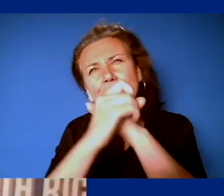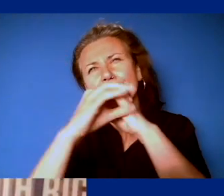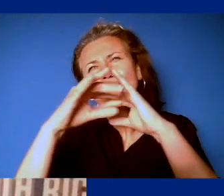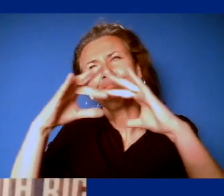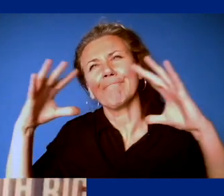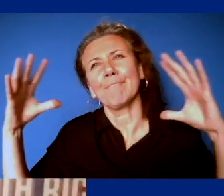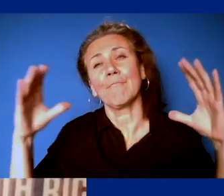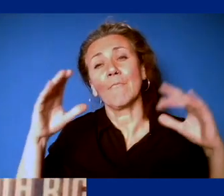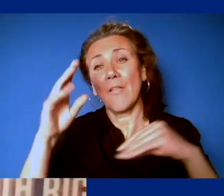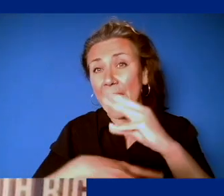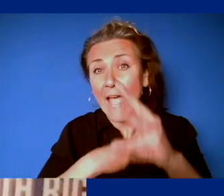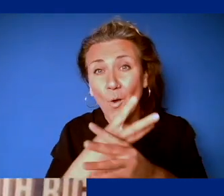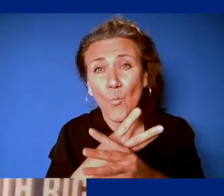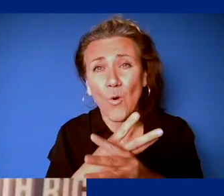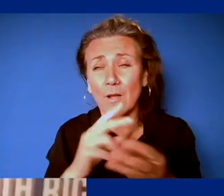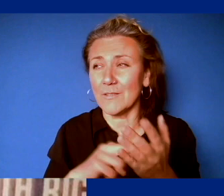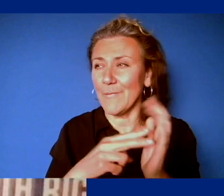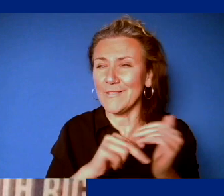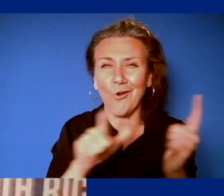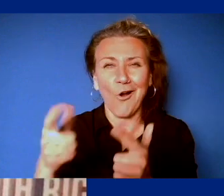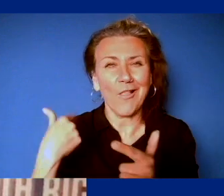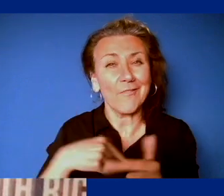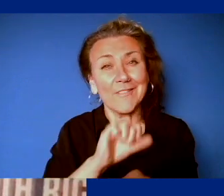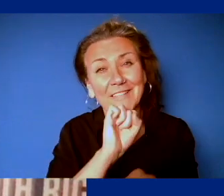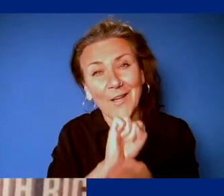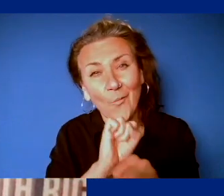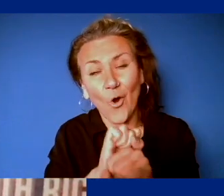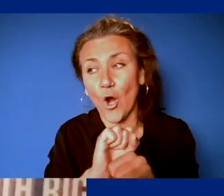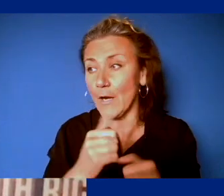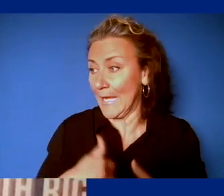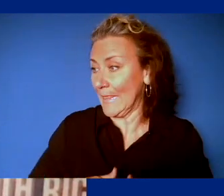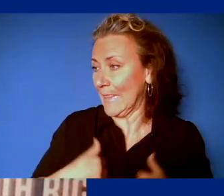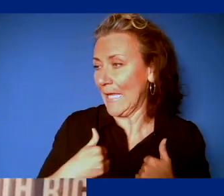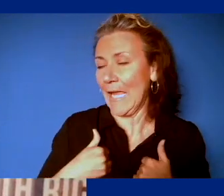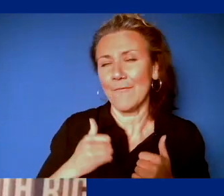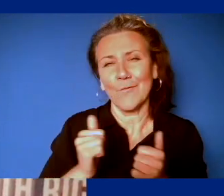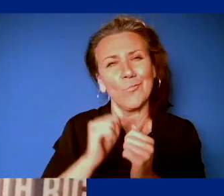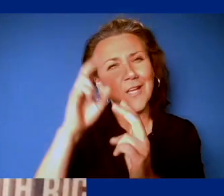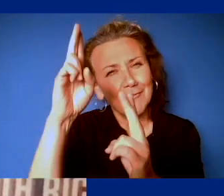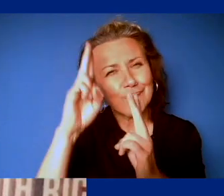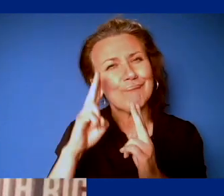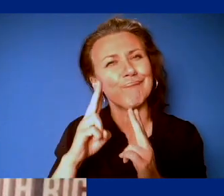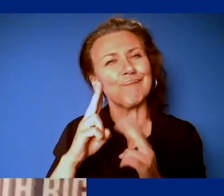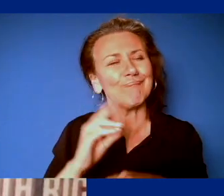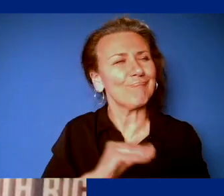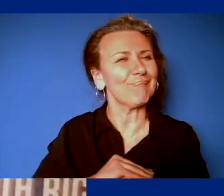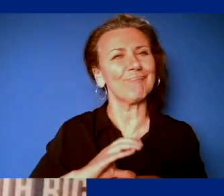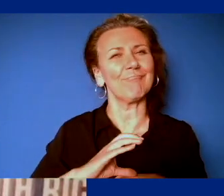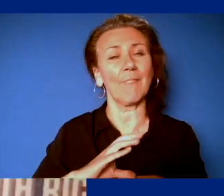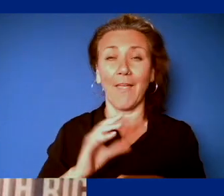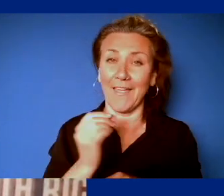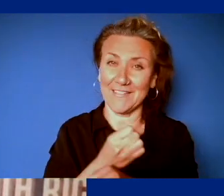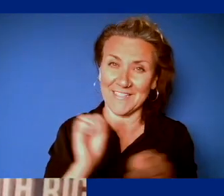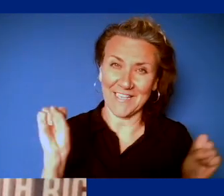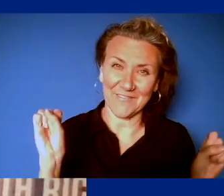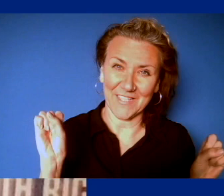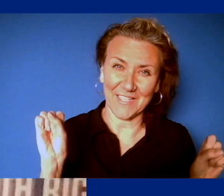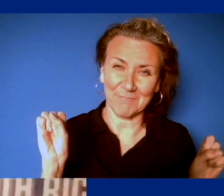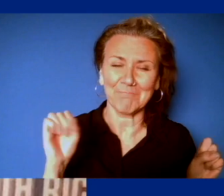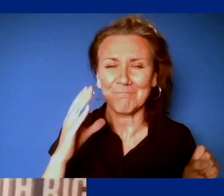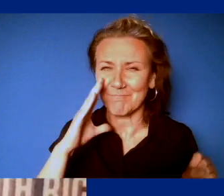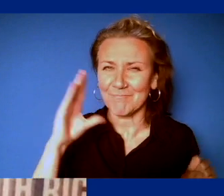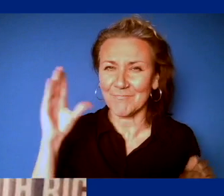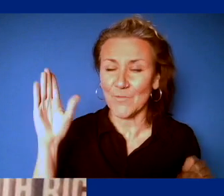dream. That world is a world where all of us can work and live with dignity and